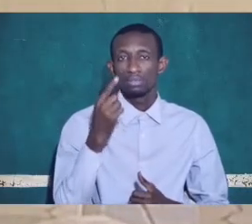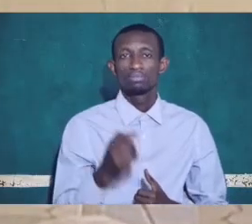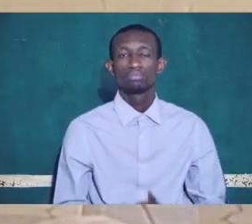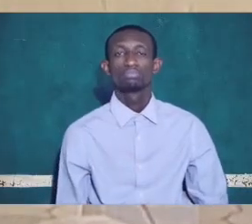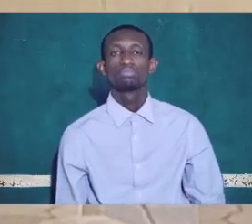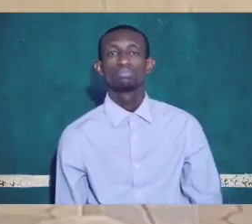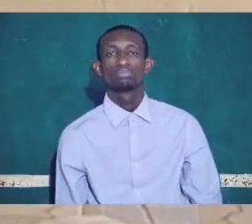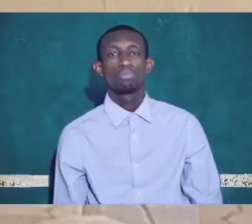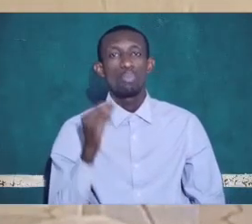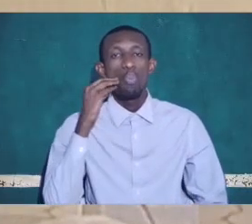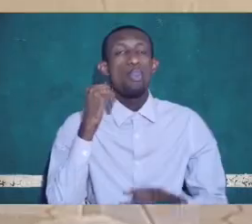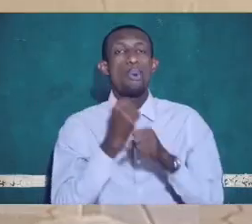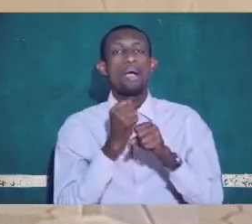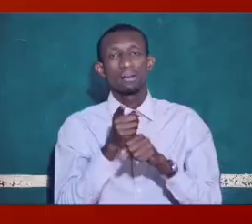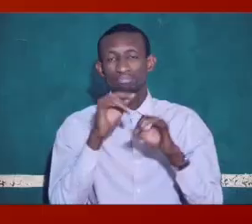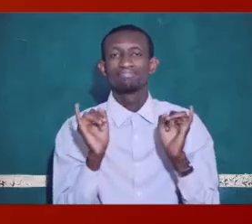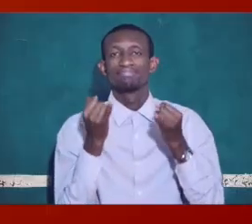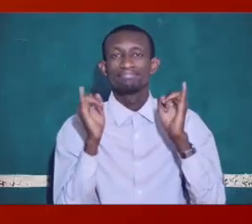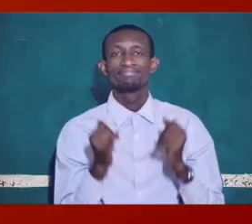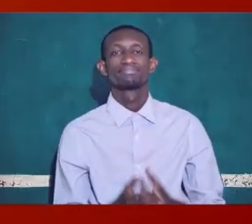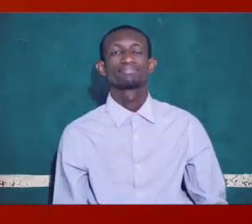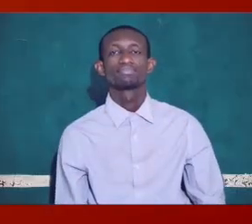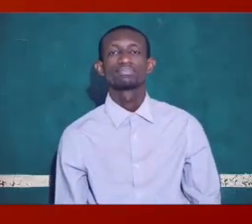at the homework. You will try.